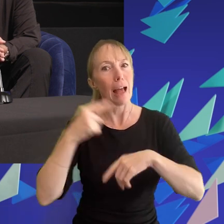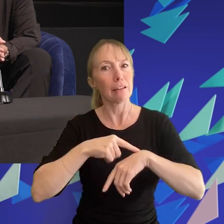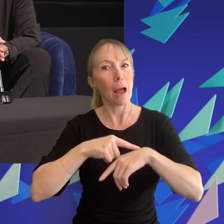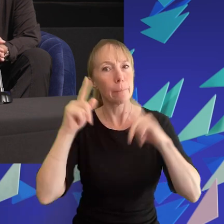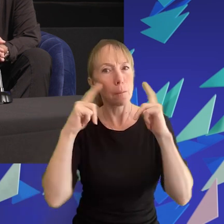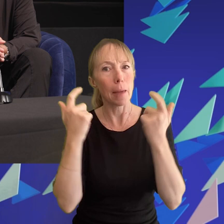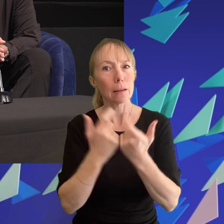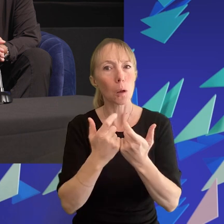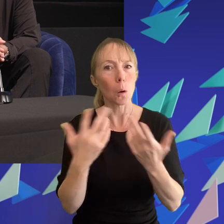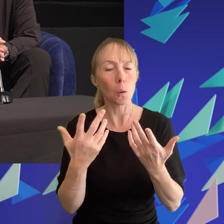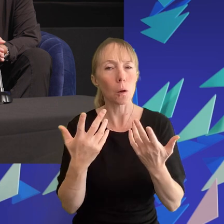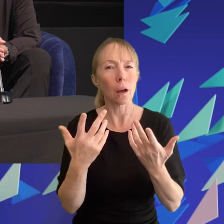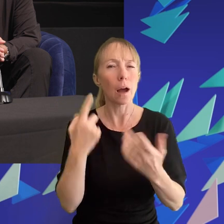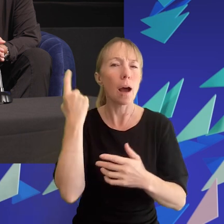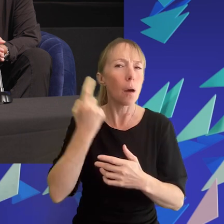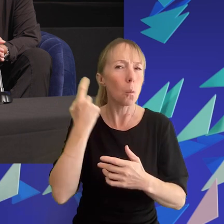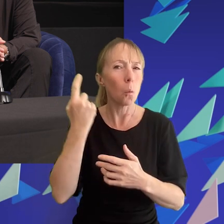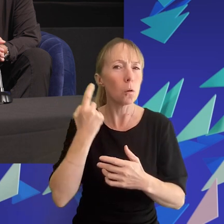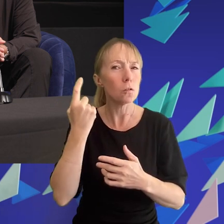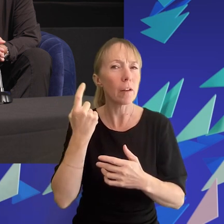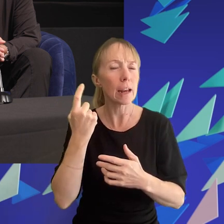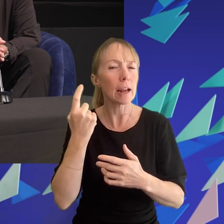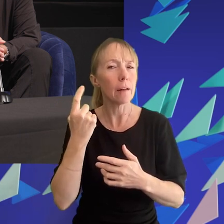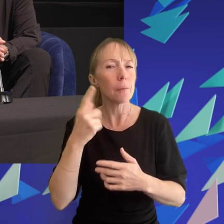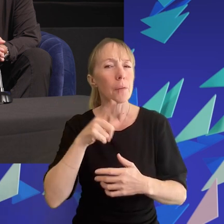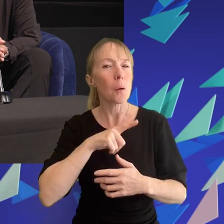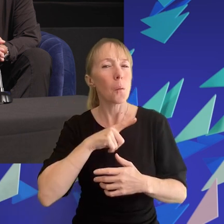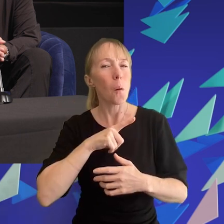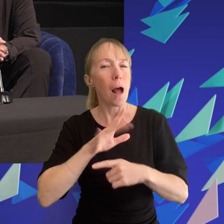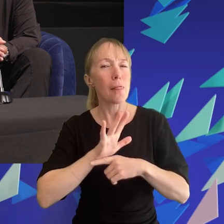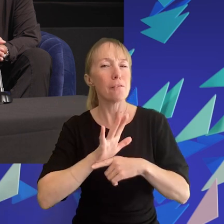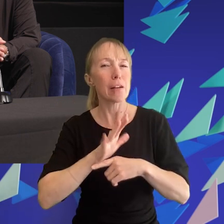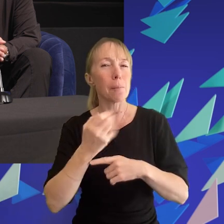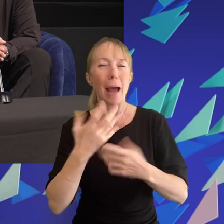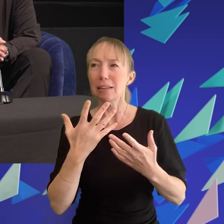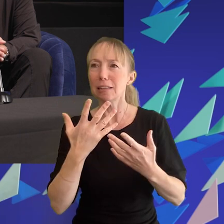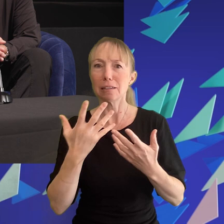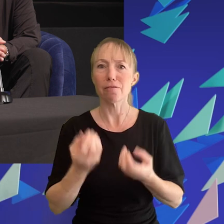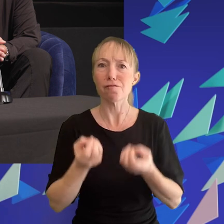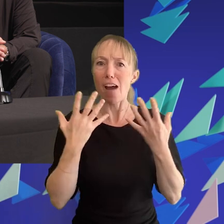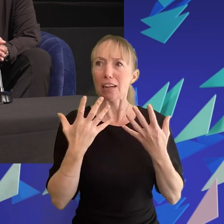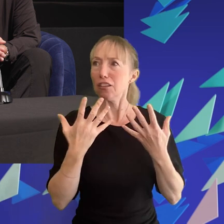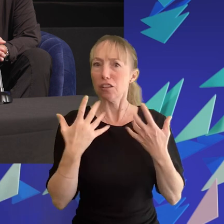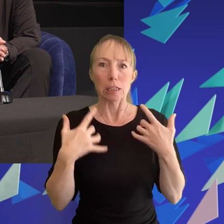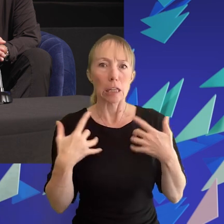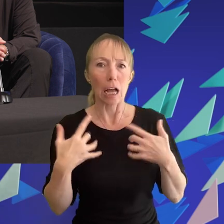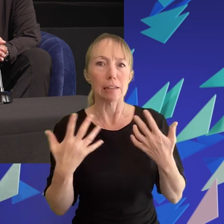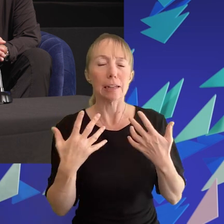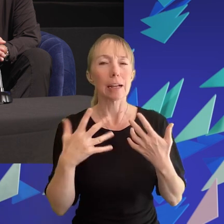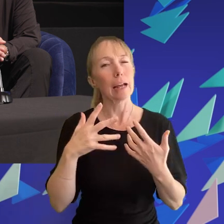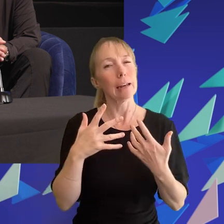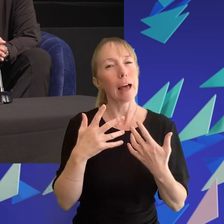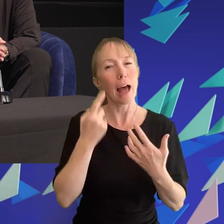time. I just wonder if this is the reason why the film feels so fresh, and looking at the whole of your career, that